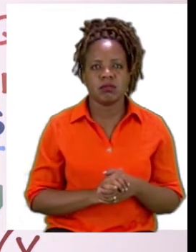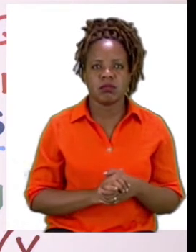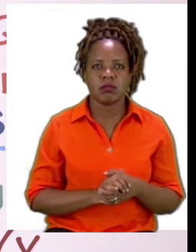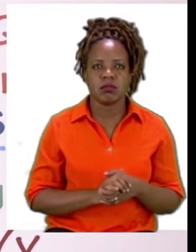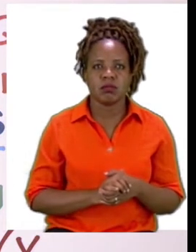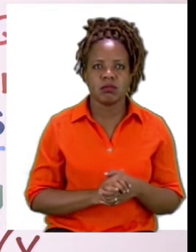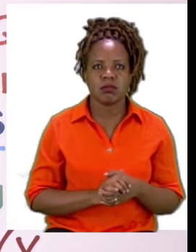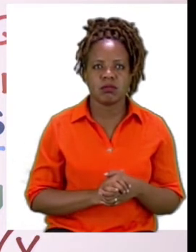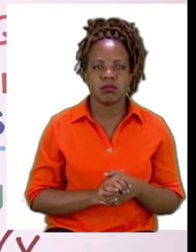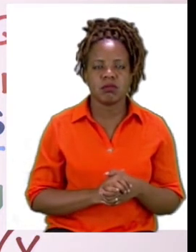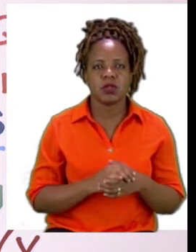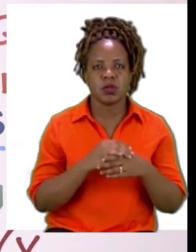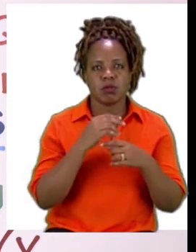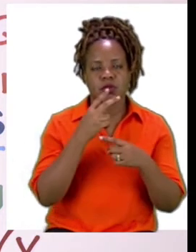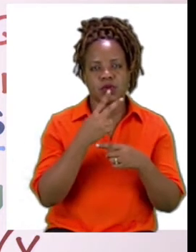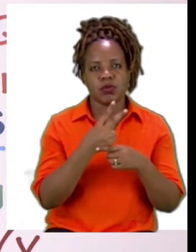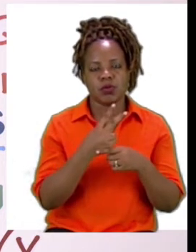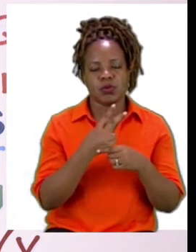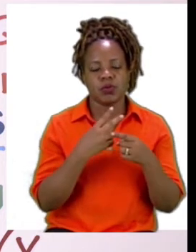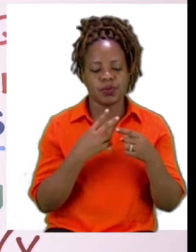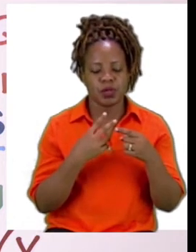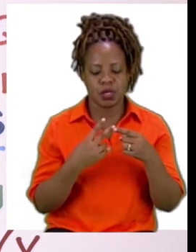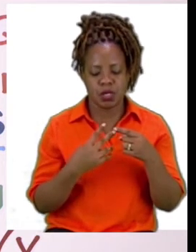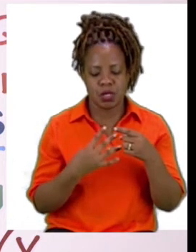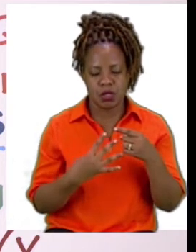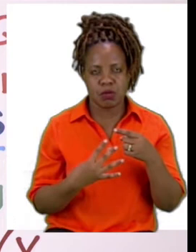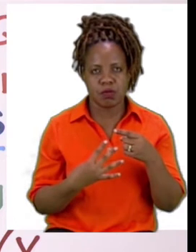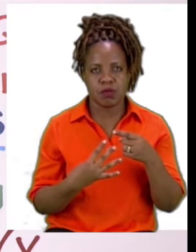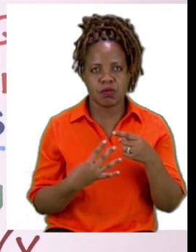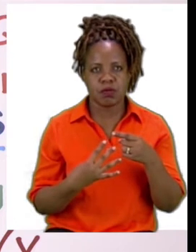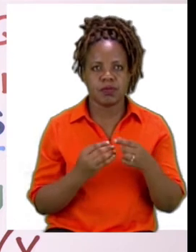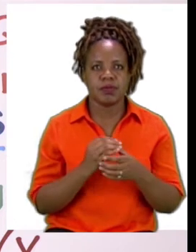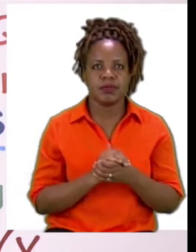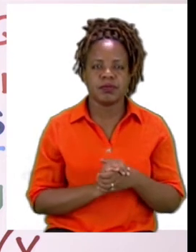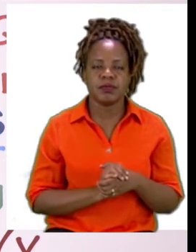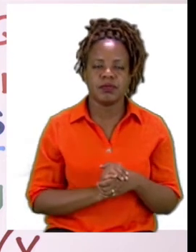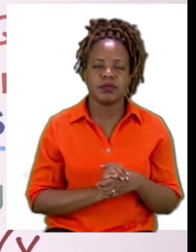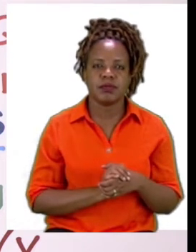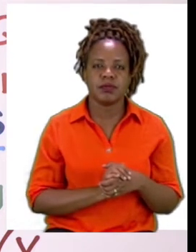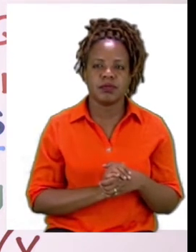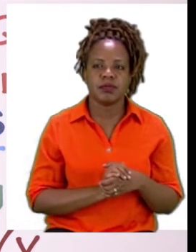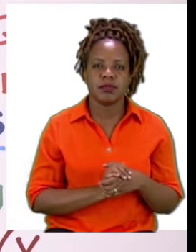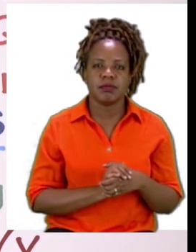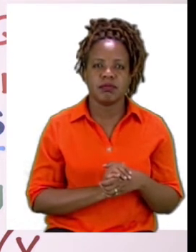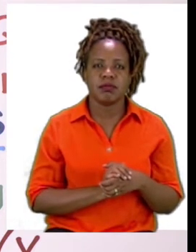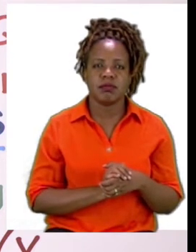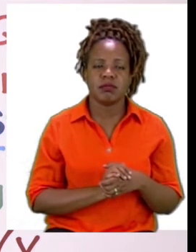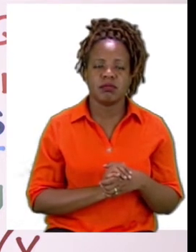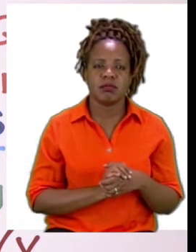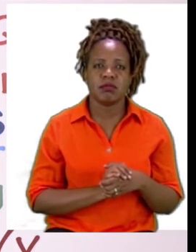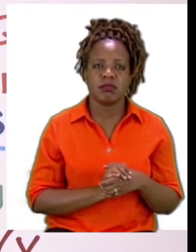have a 2 on top, then a line, and then the 4.